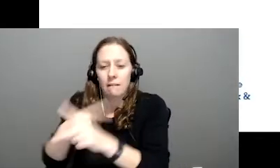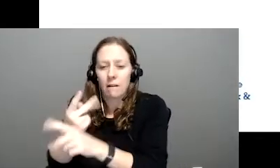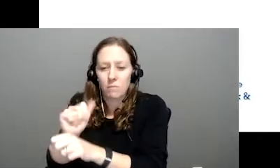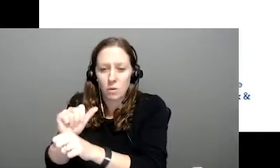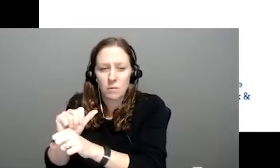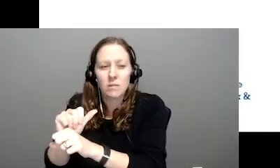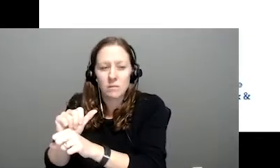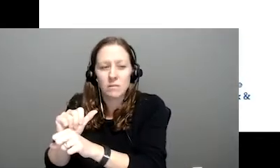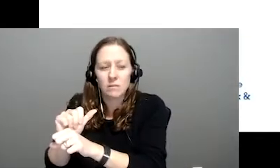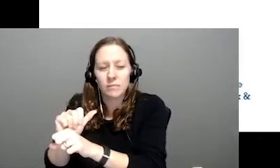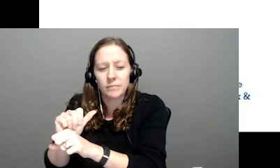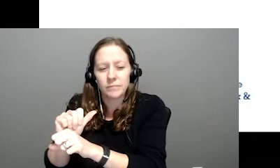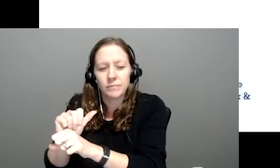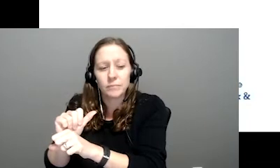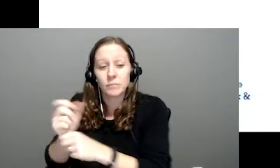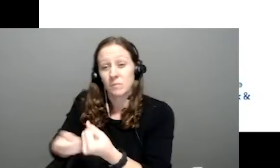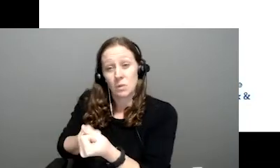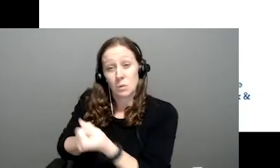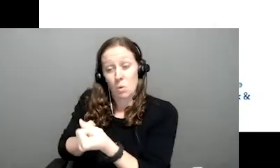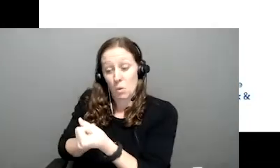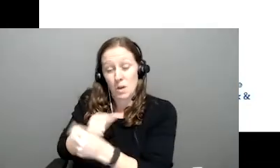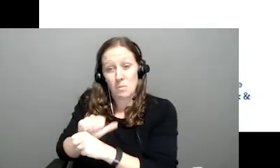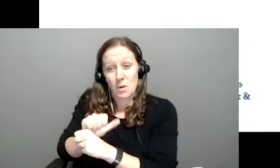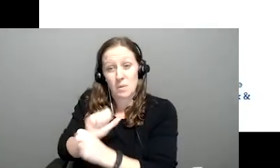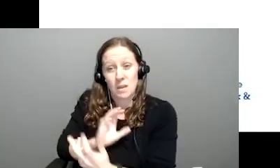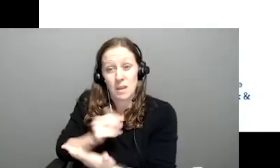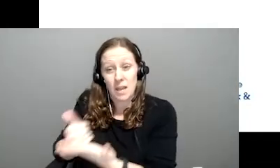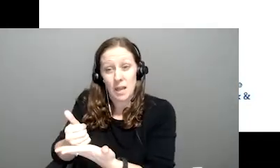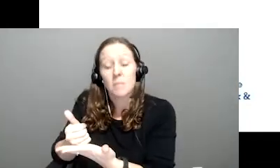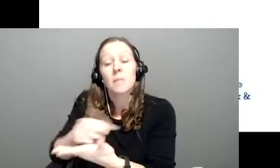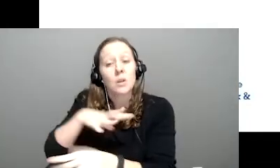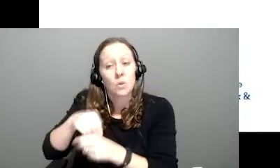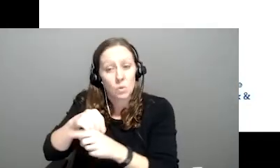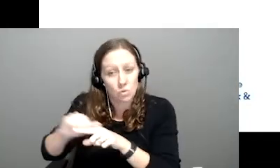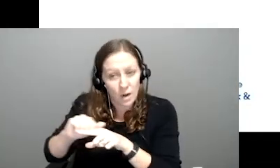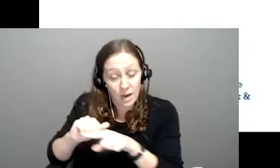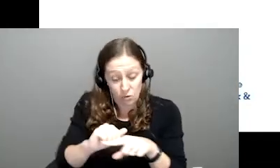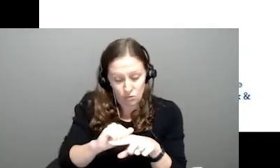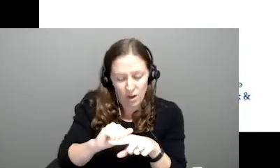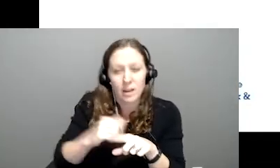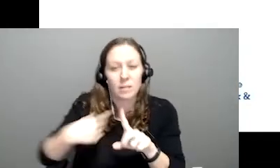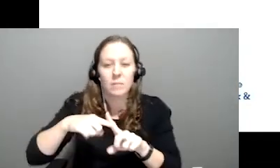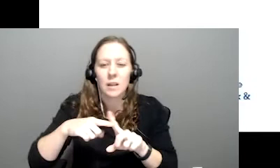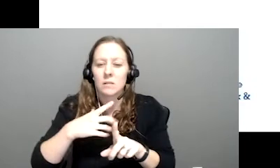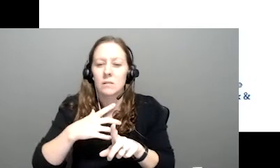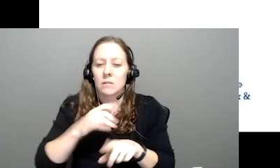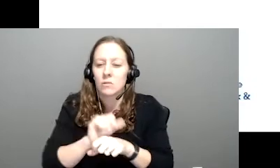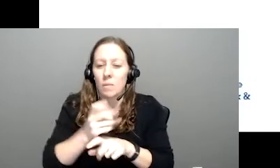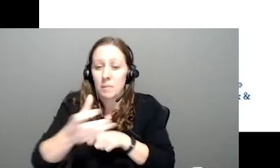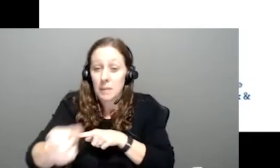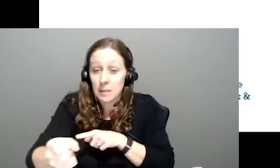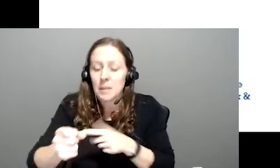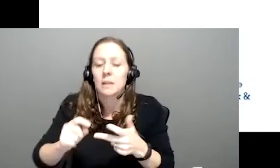unaware, so a supported employment intervention includes an educational training component coupled with a job placement, as well as potentially work